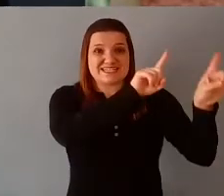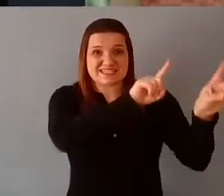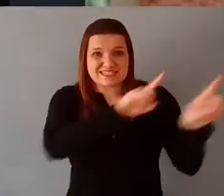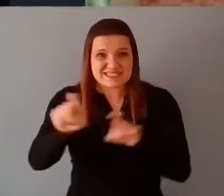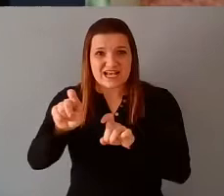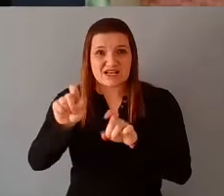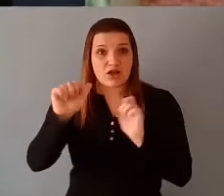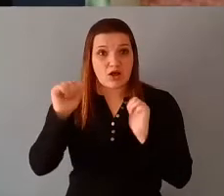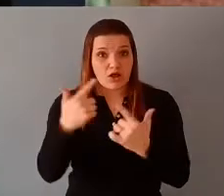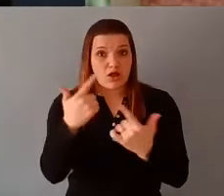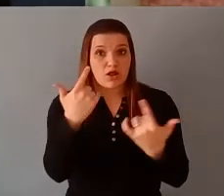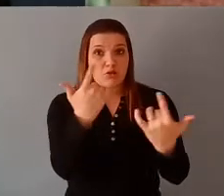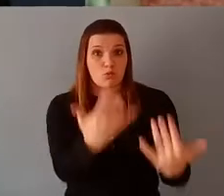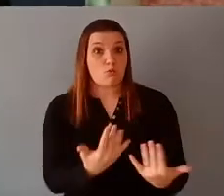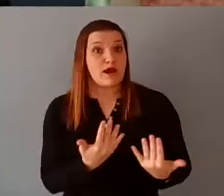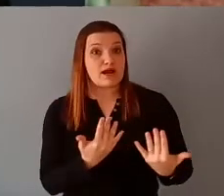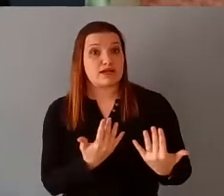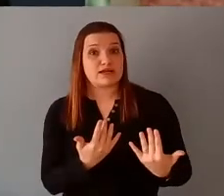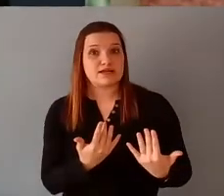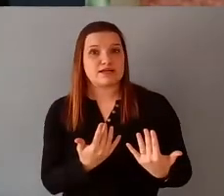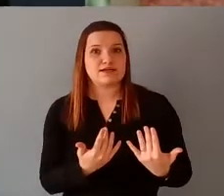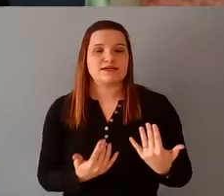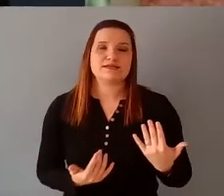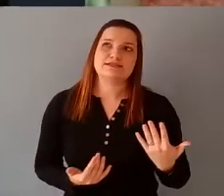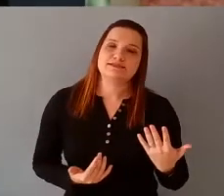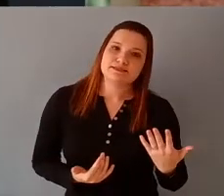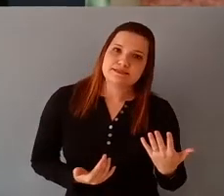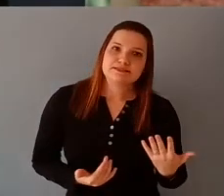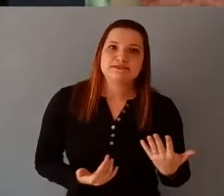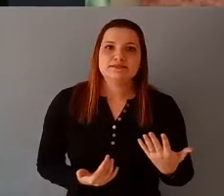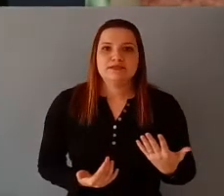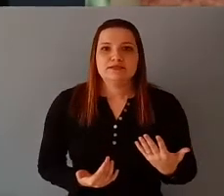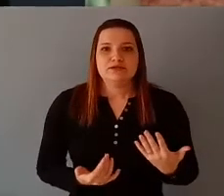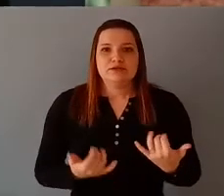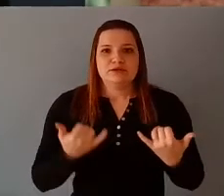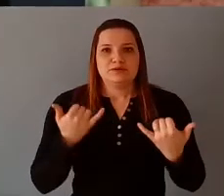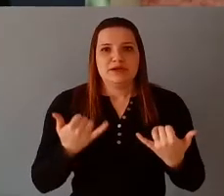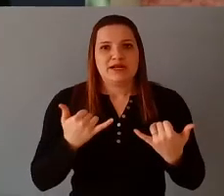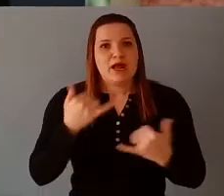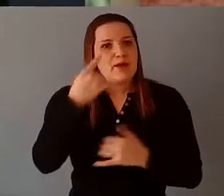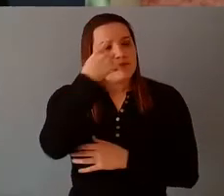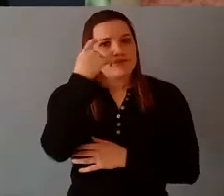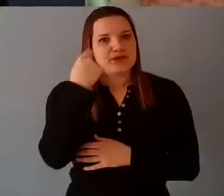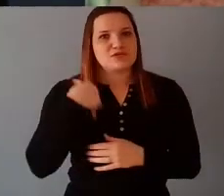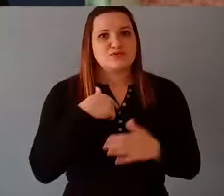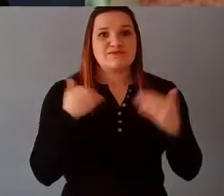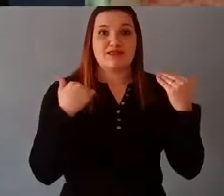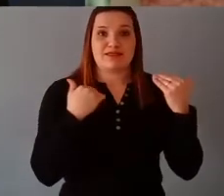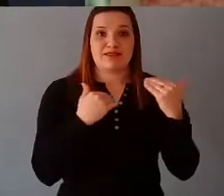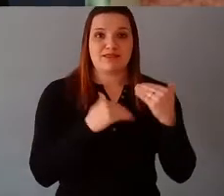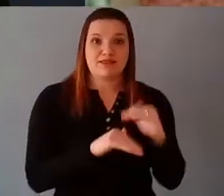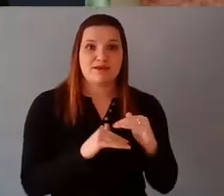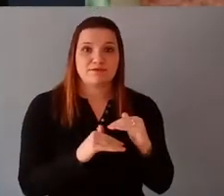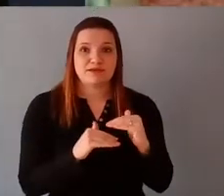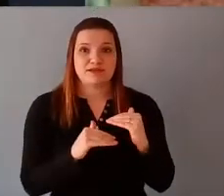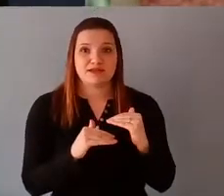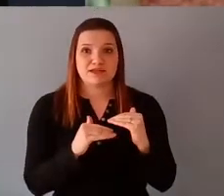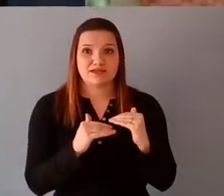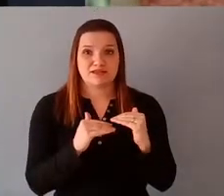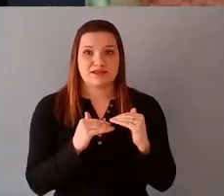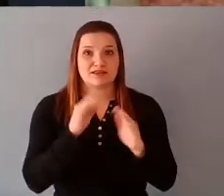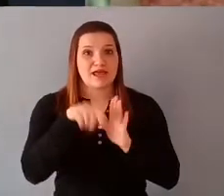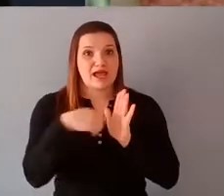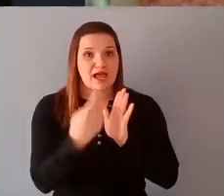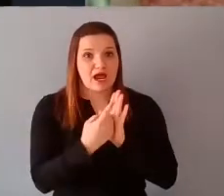them wait there? Unfortunately, right now we have, because we've limited the hours that somebody